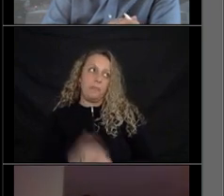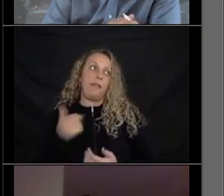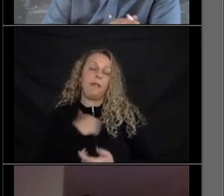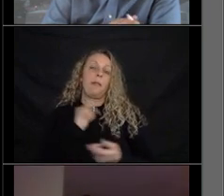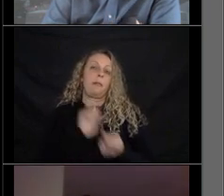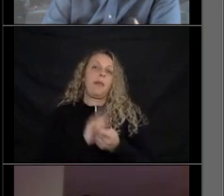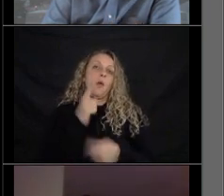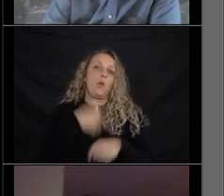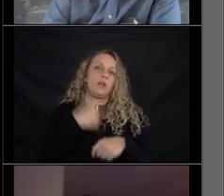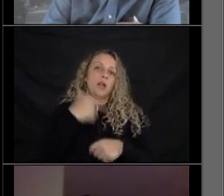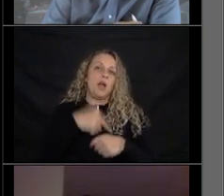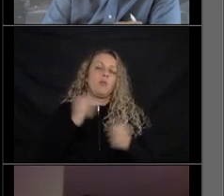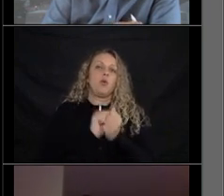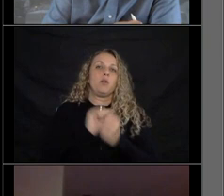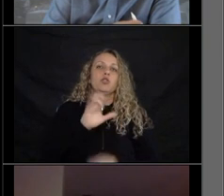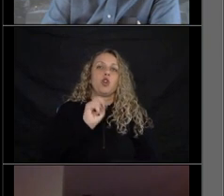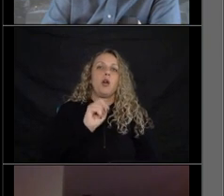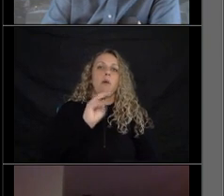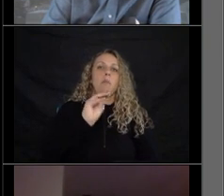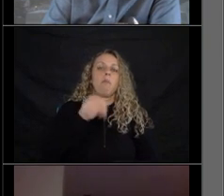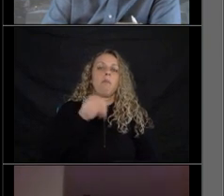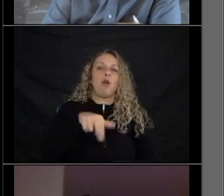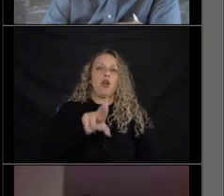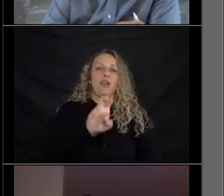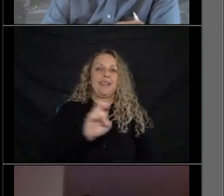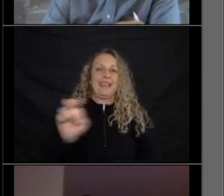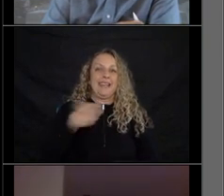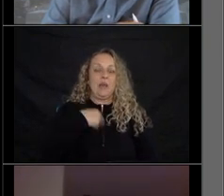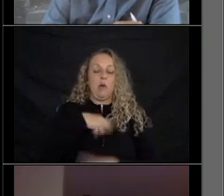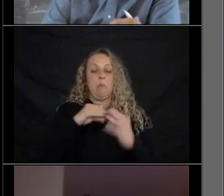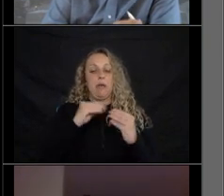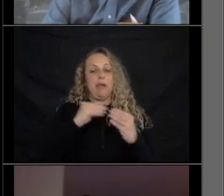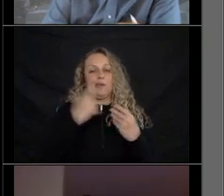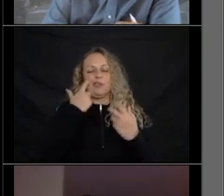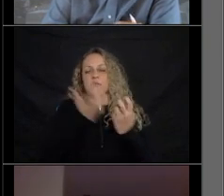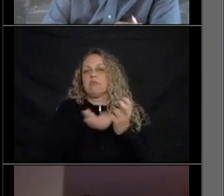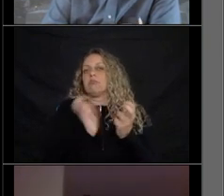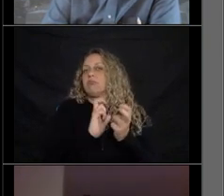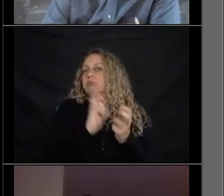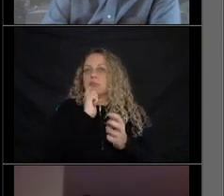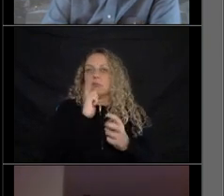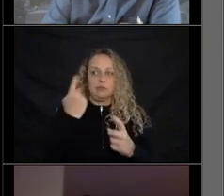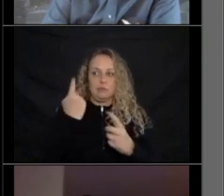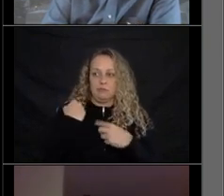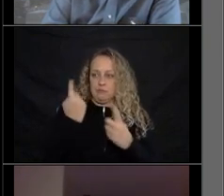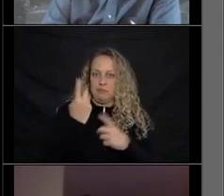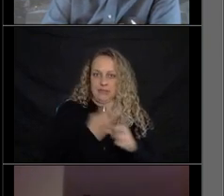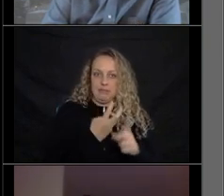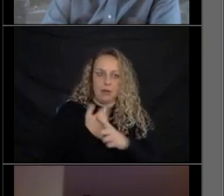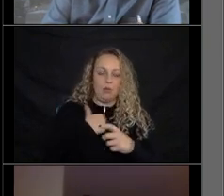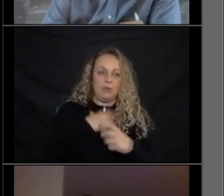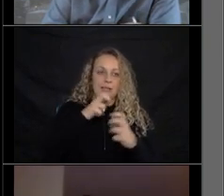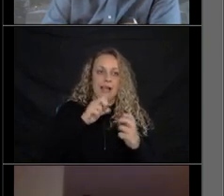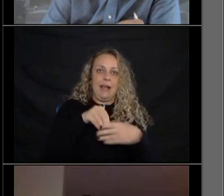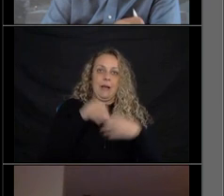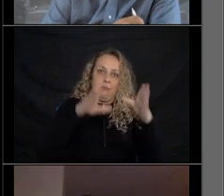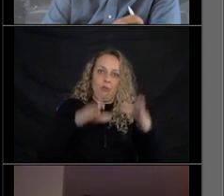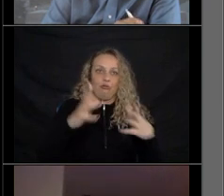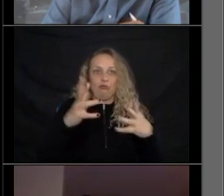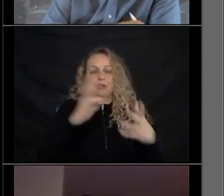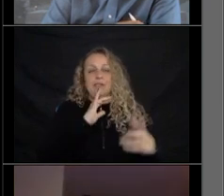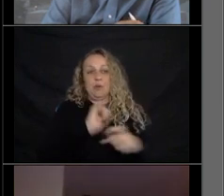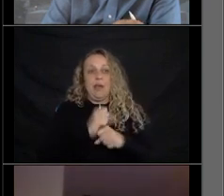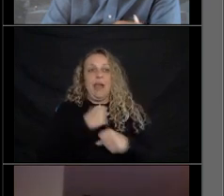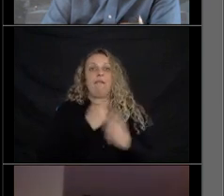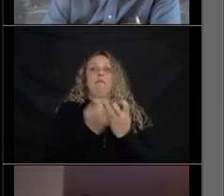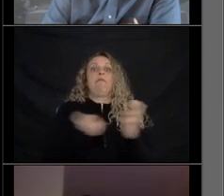once with John Markey and he asked for the meeting. We sat down to just touch base. It's been 6 months since we sat in person and literally was able to